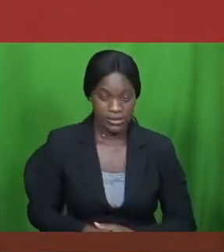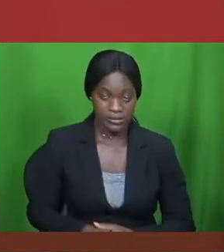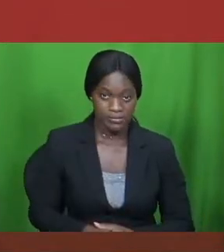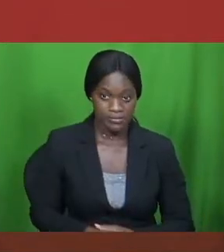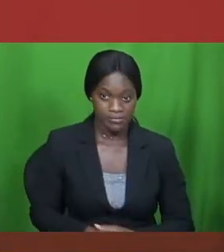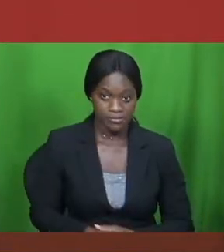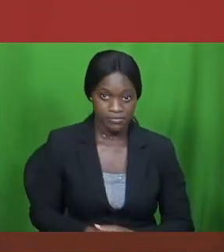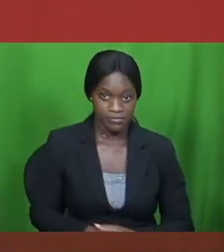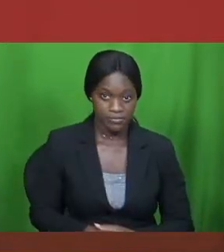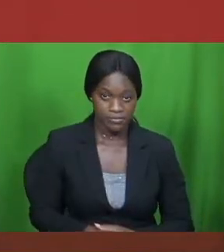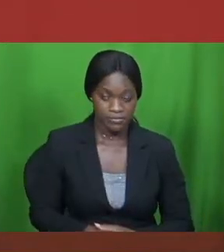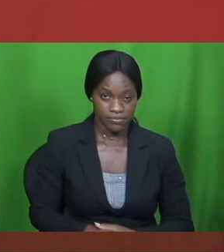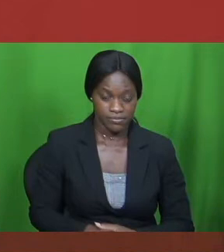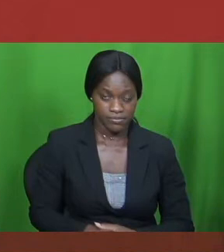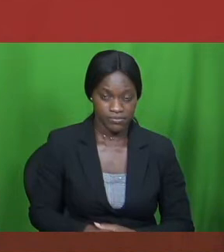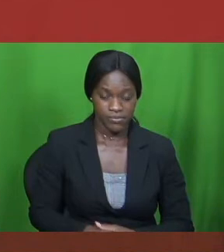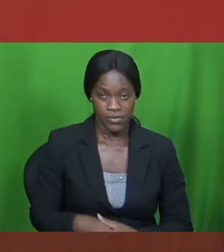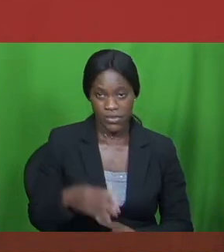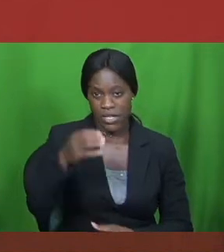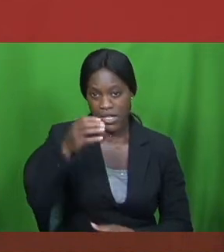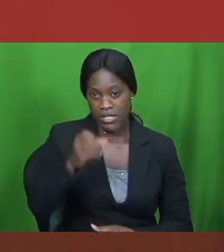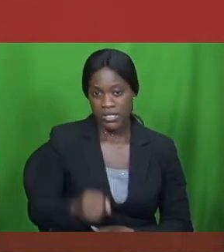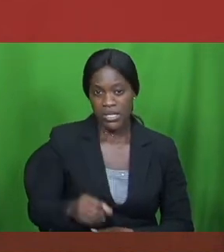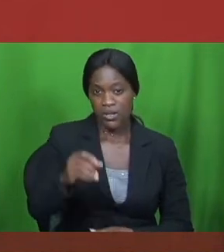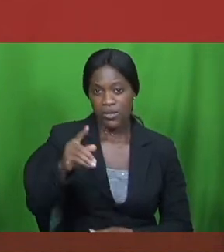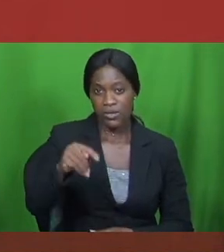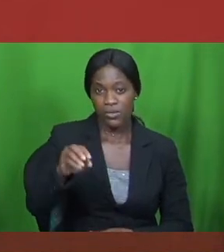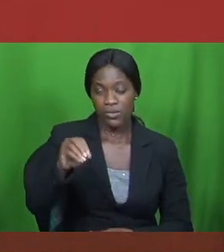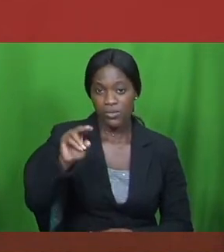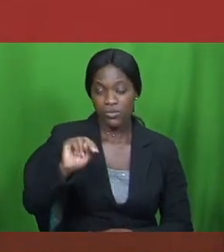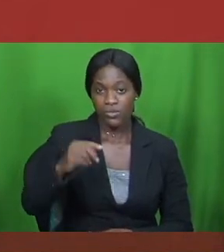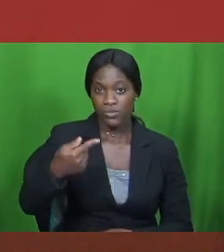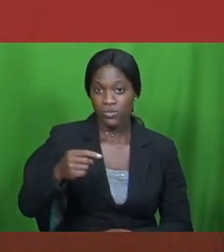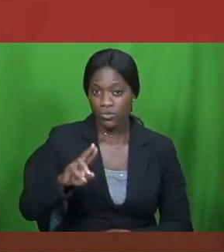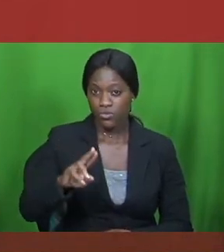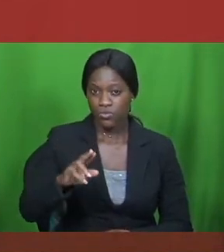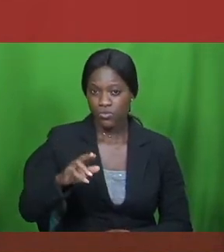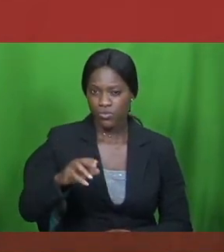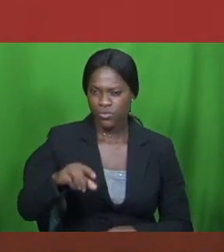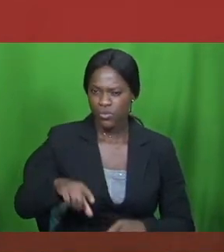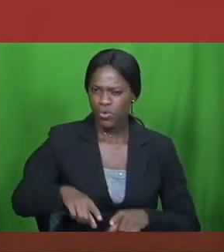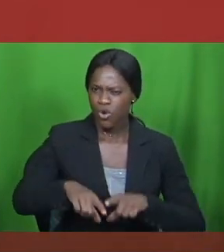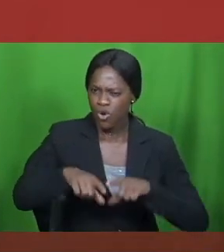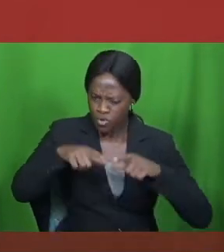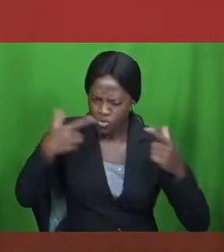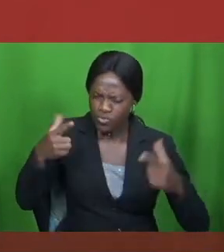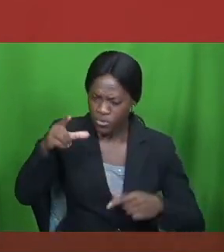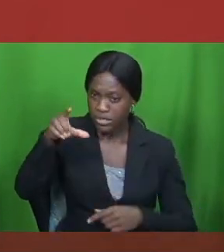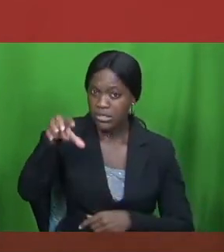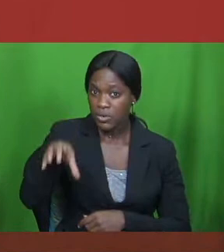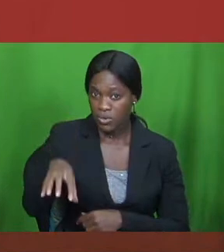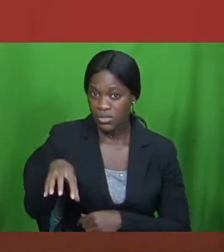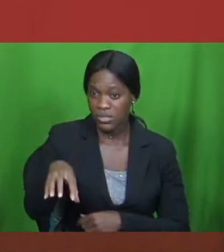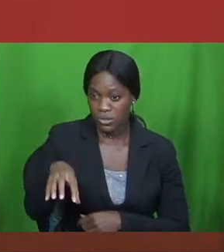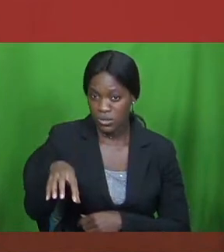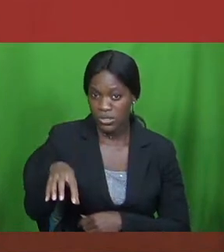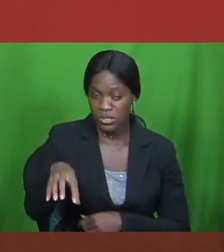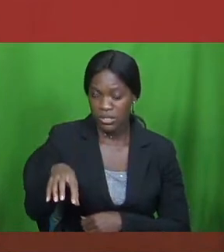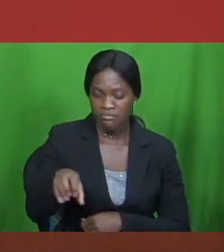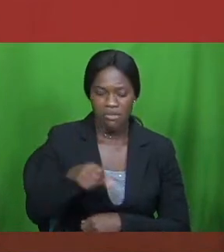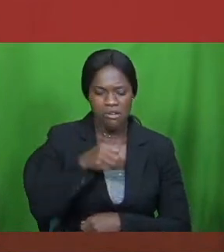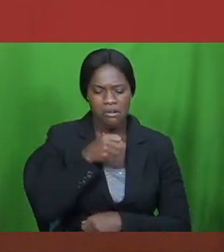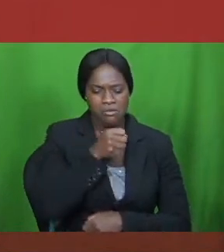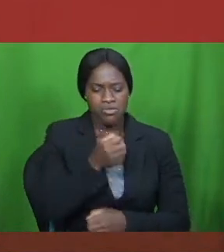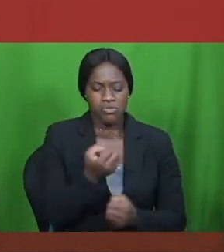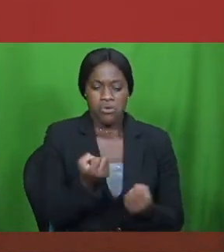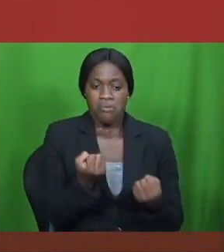South Dong is a very great constituency. I'm sure many of you